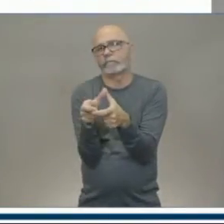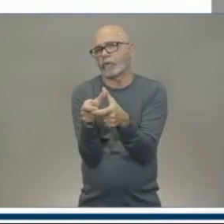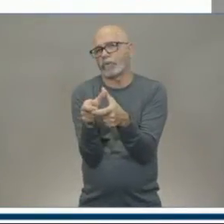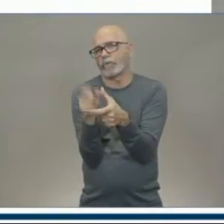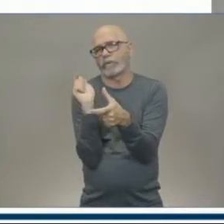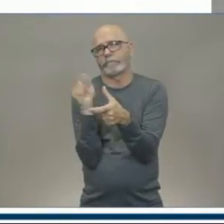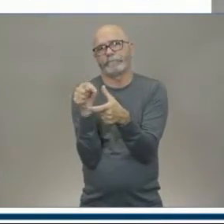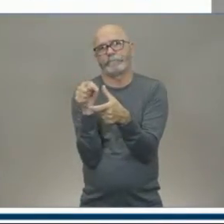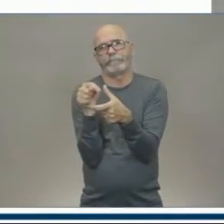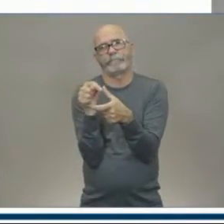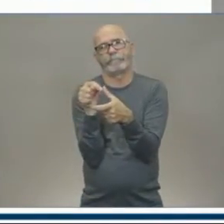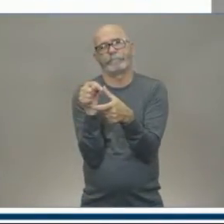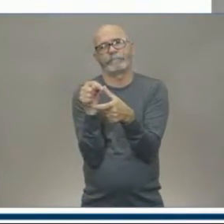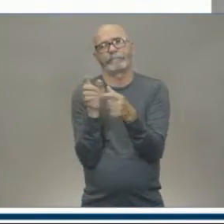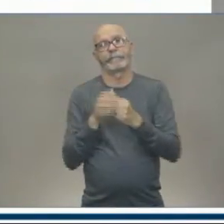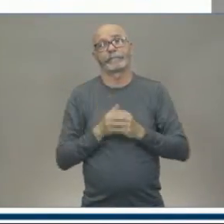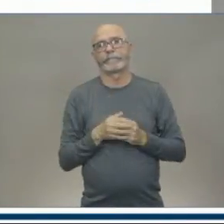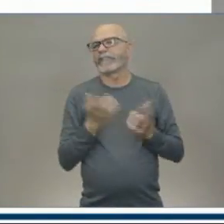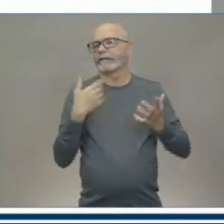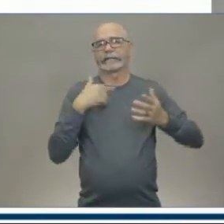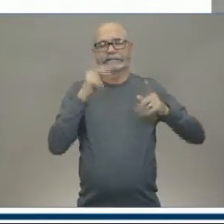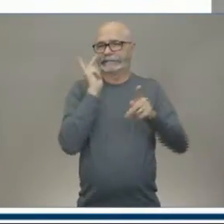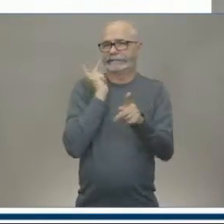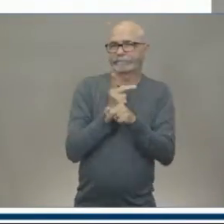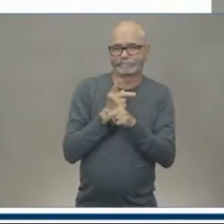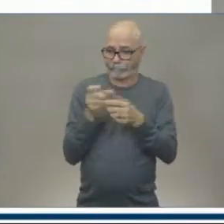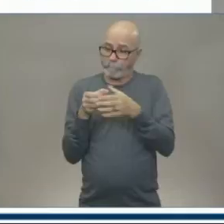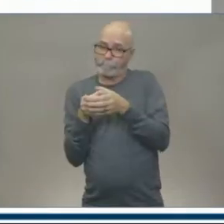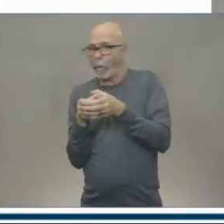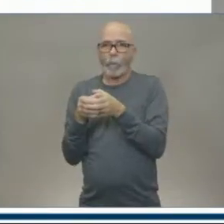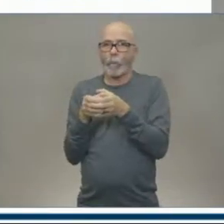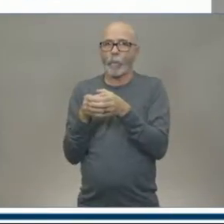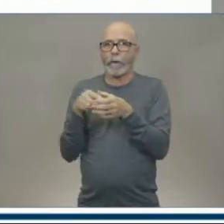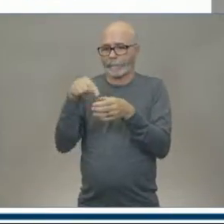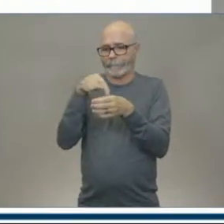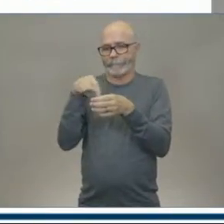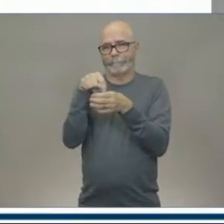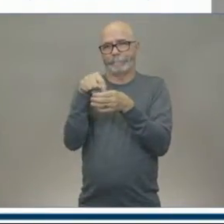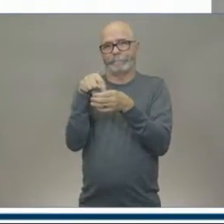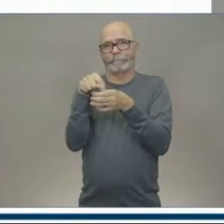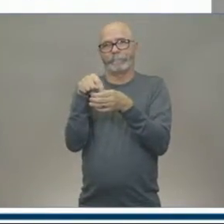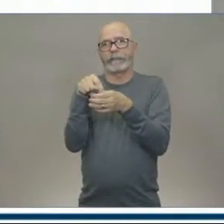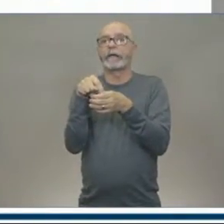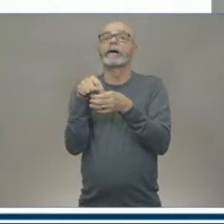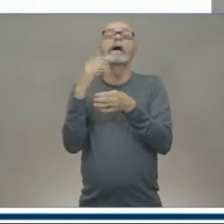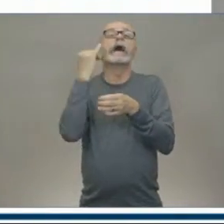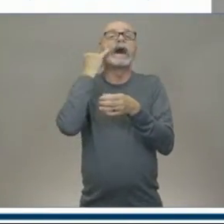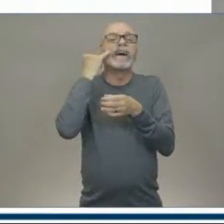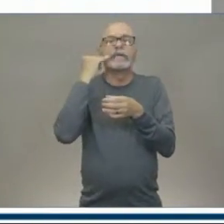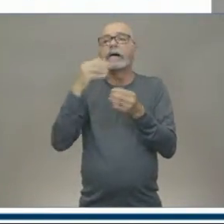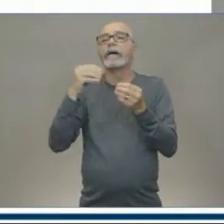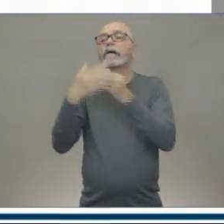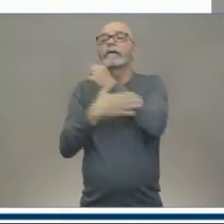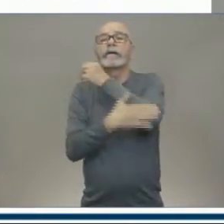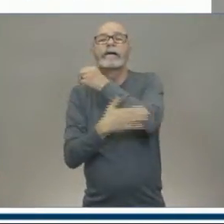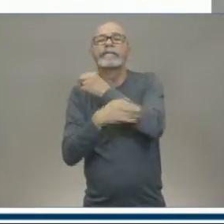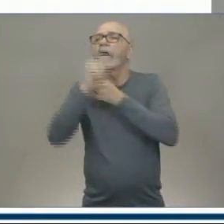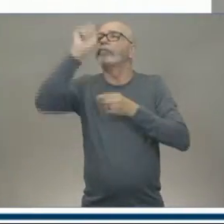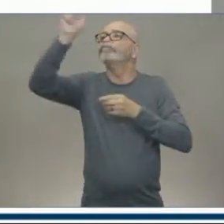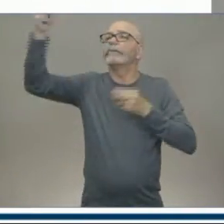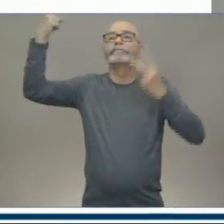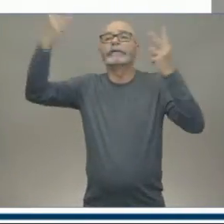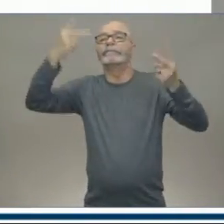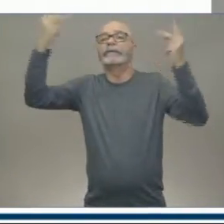their social circles small and consistent, but in urban and suburban areas of Halifax, we are putting restrictions in place